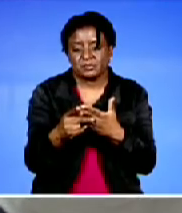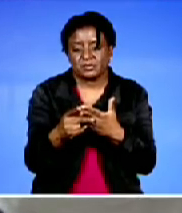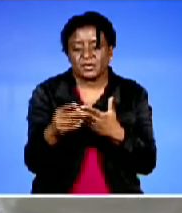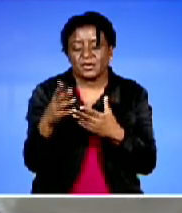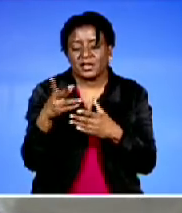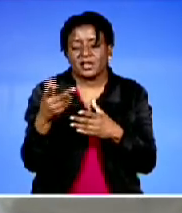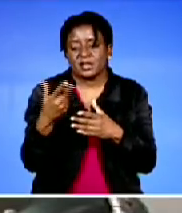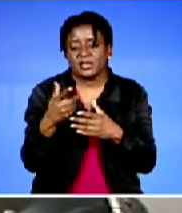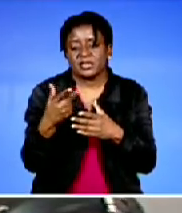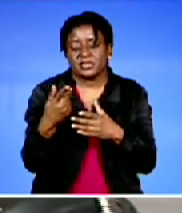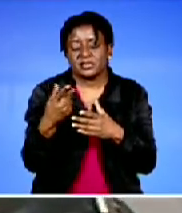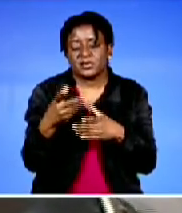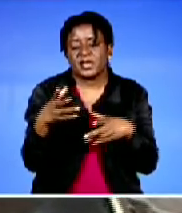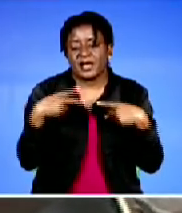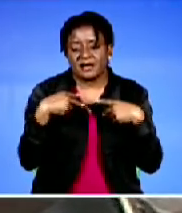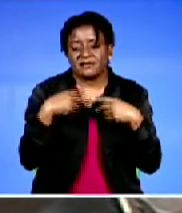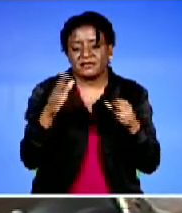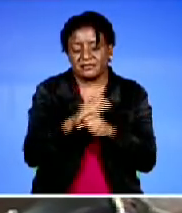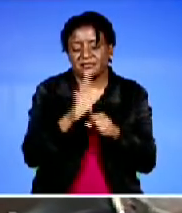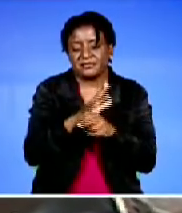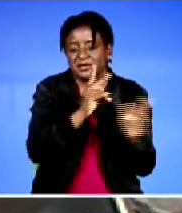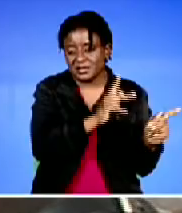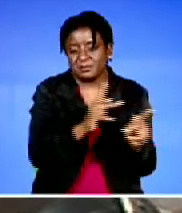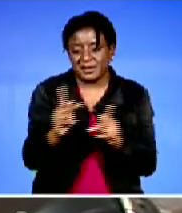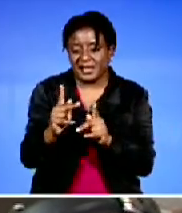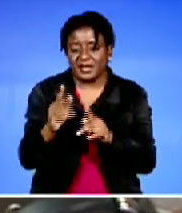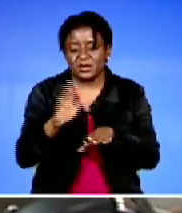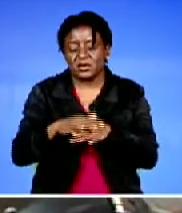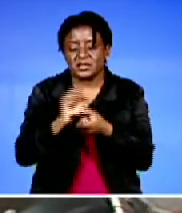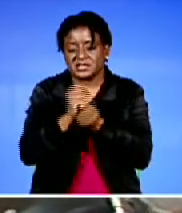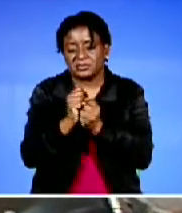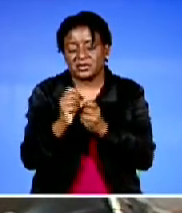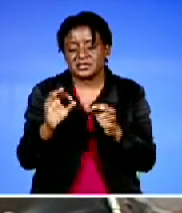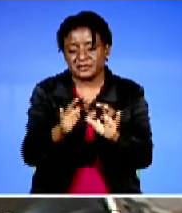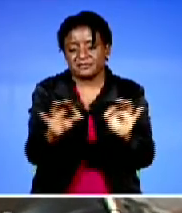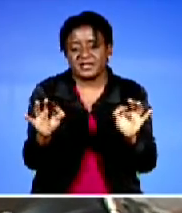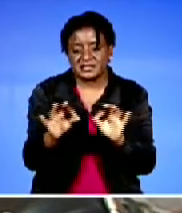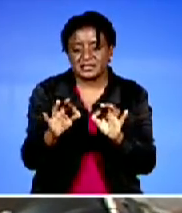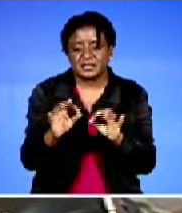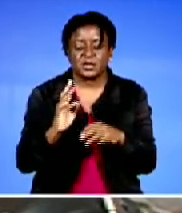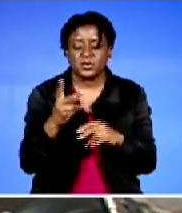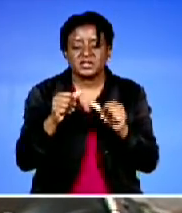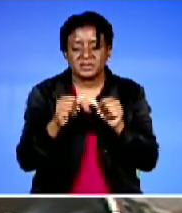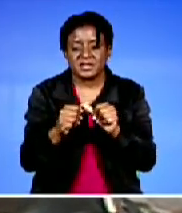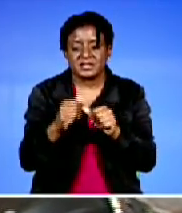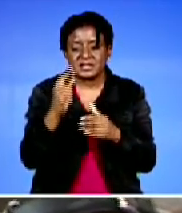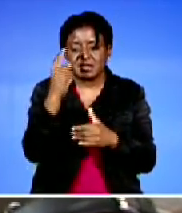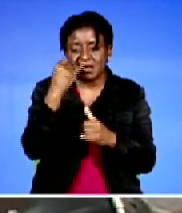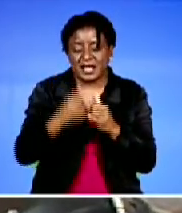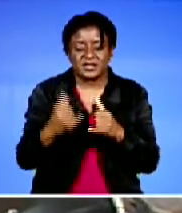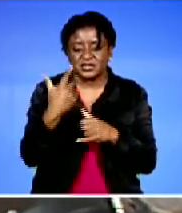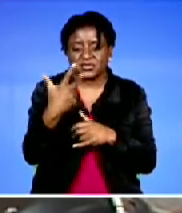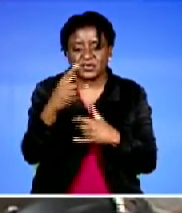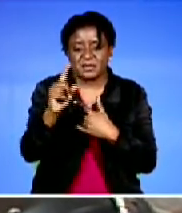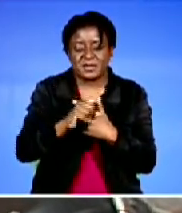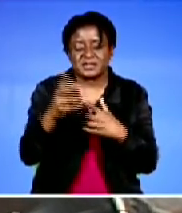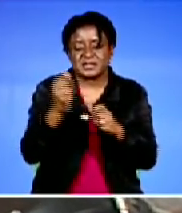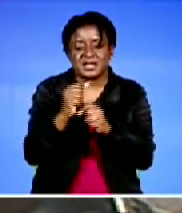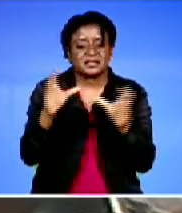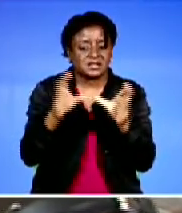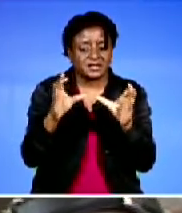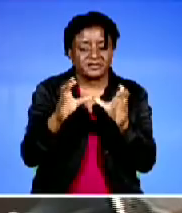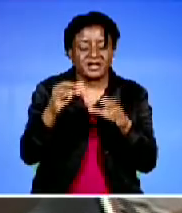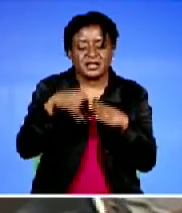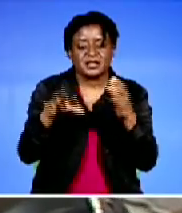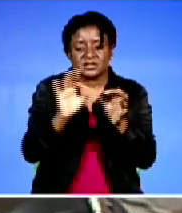to teach the sport of fencing. Anyone that knows me know that I'm a basketball guy first, but we spent the last 3 months getting certified, myself and the trainers, in both